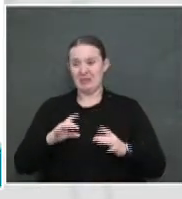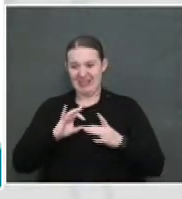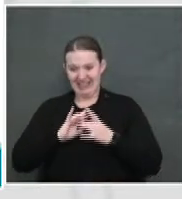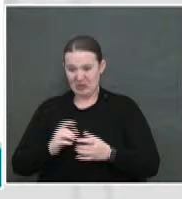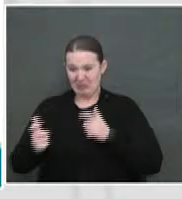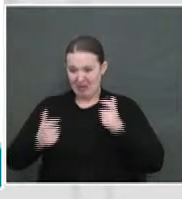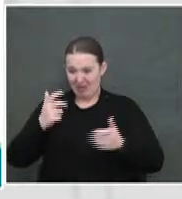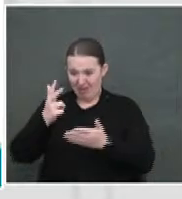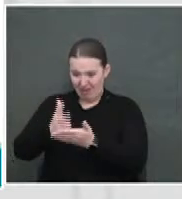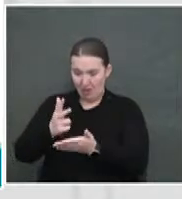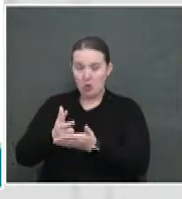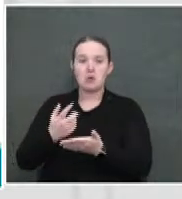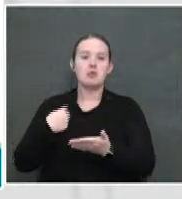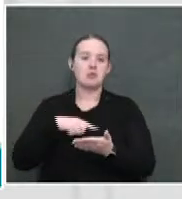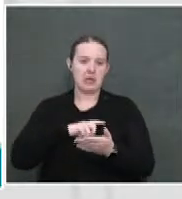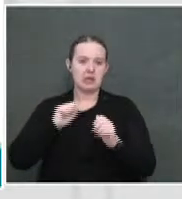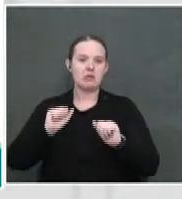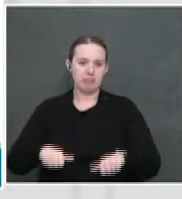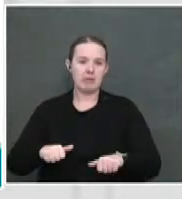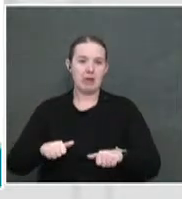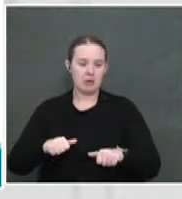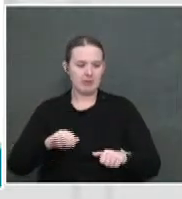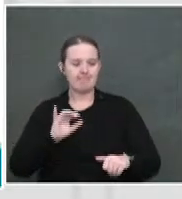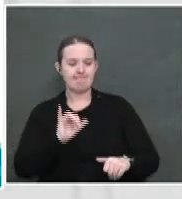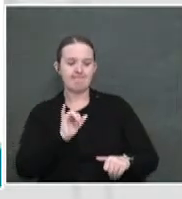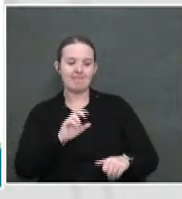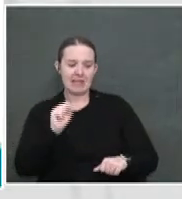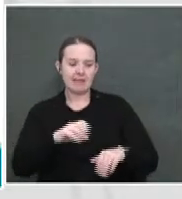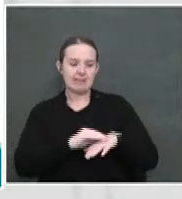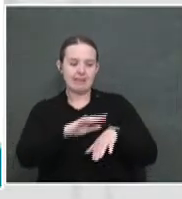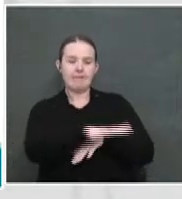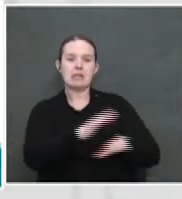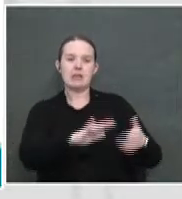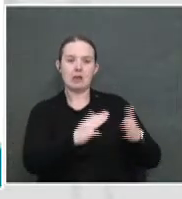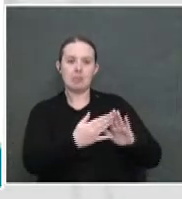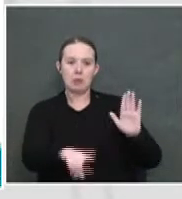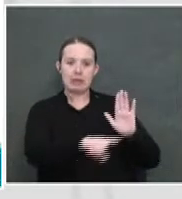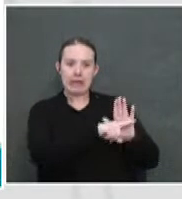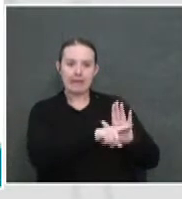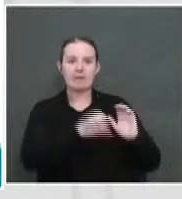oversized vehicle restricted parking signage will be installed.